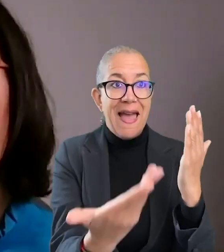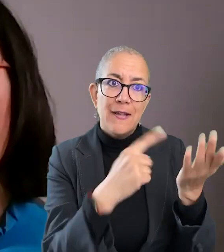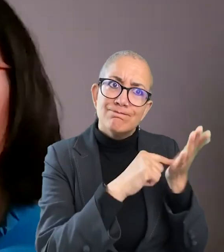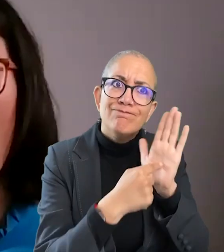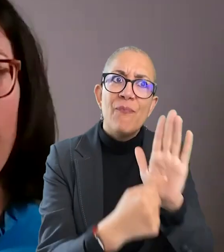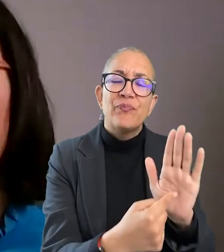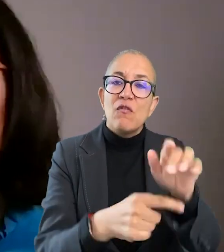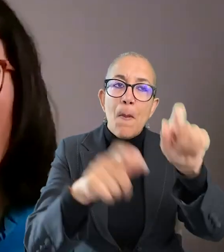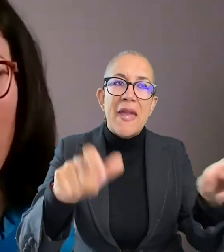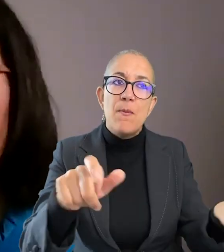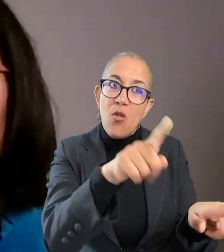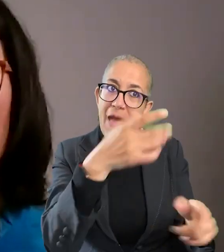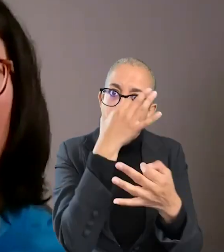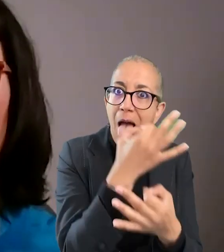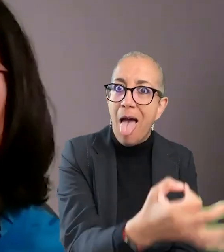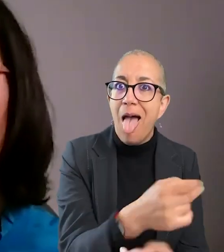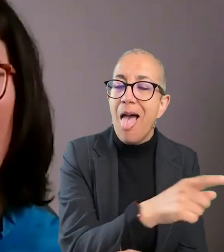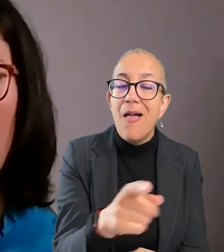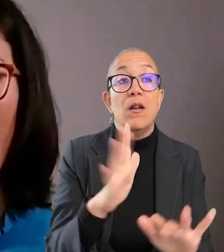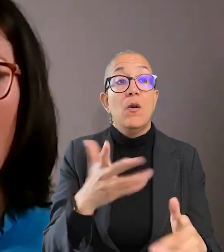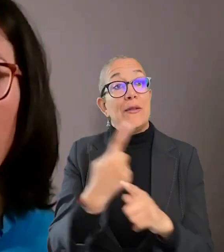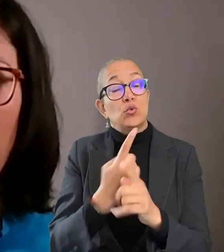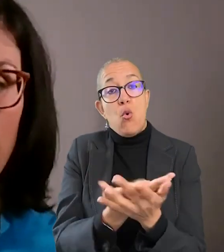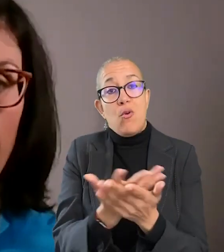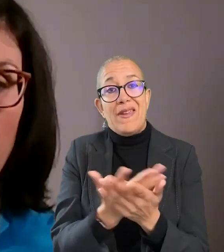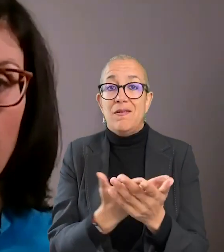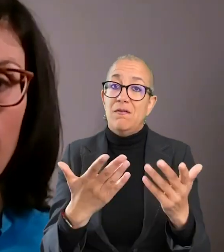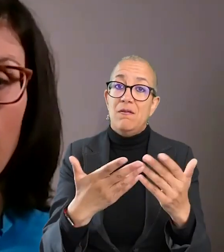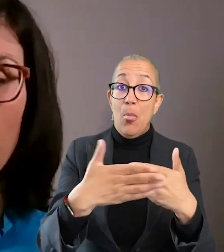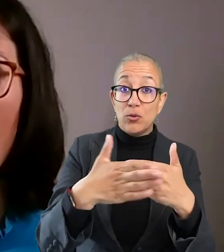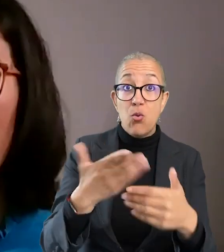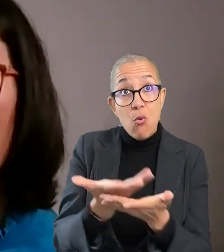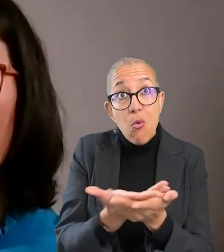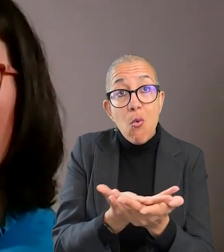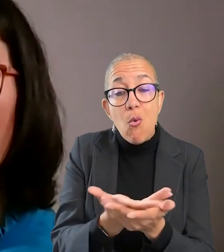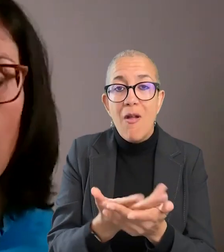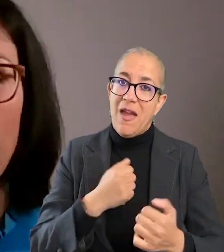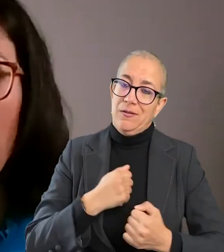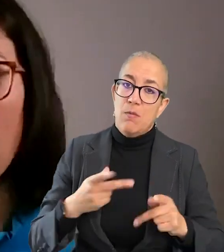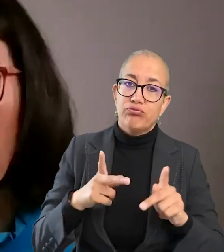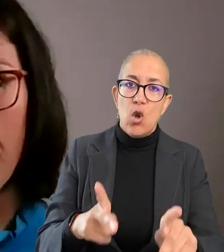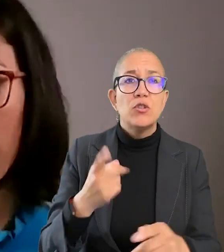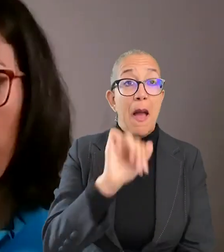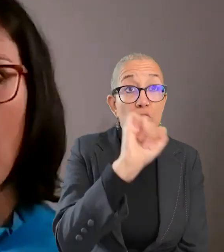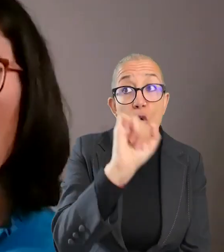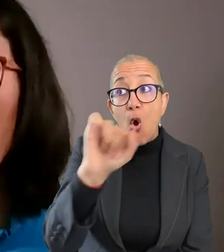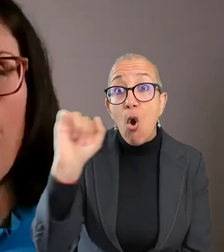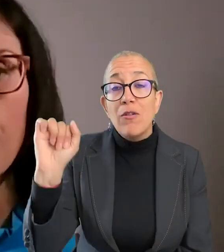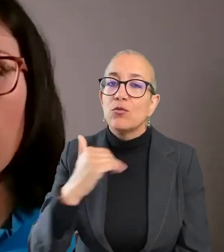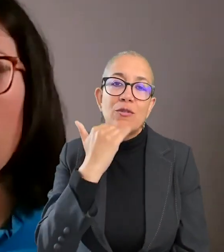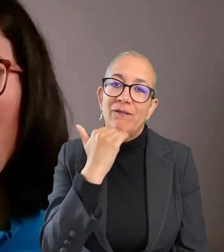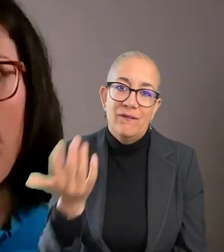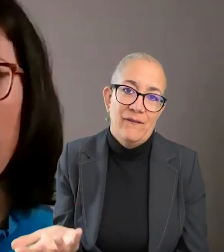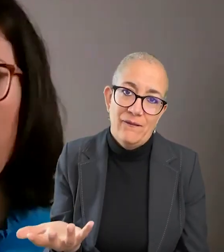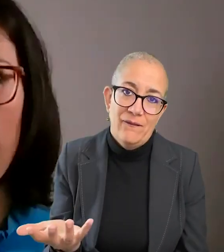people when you're talking to them on a door. And that's very much the approach. But door knocking's not enough. And we know